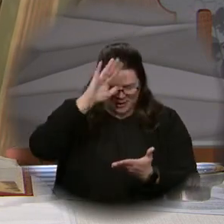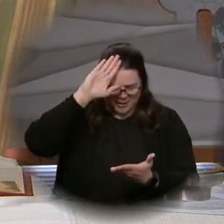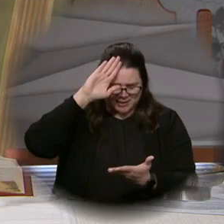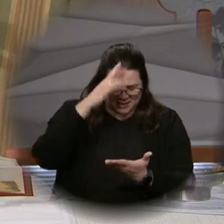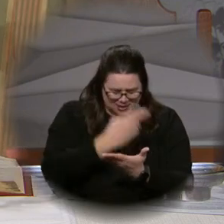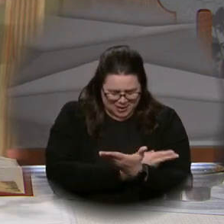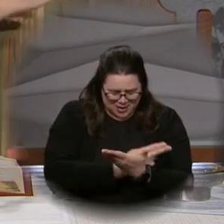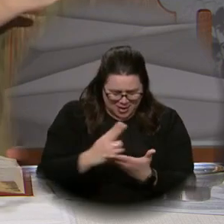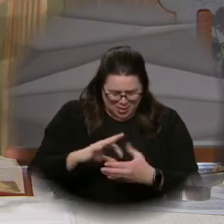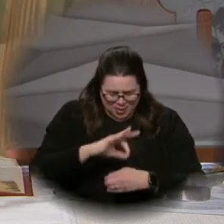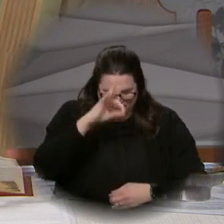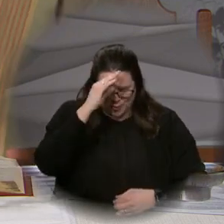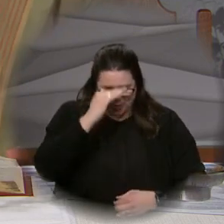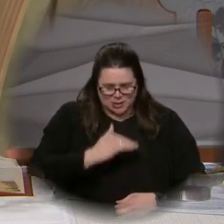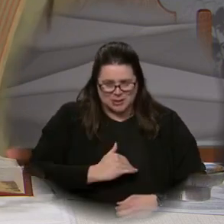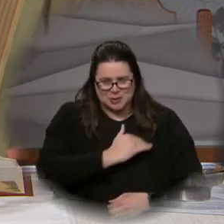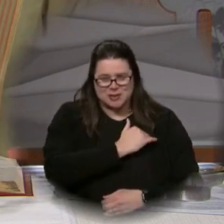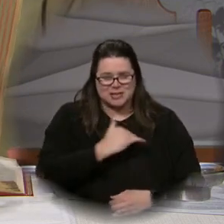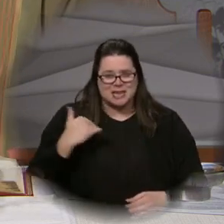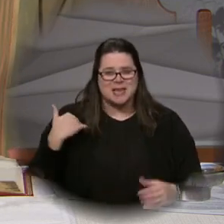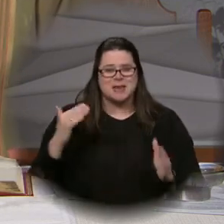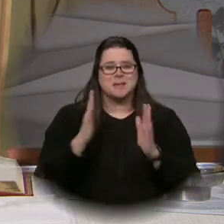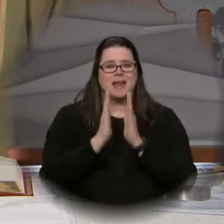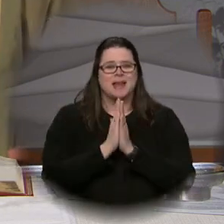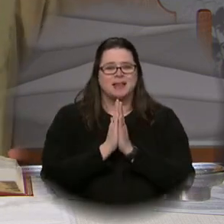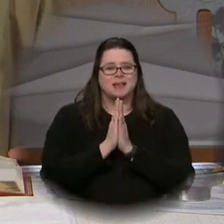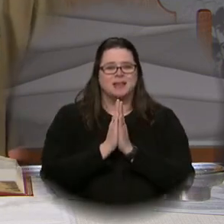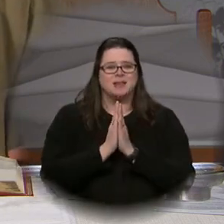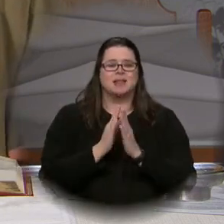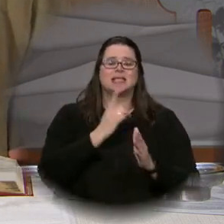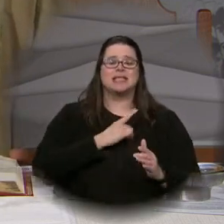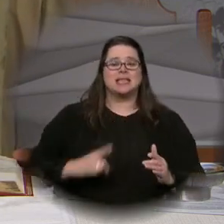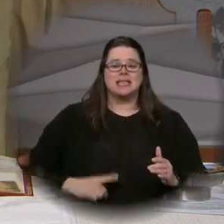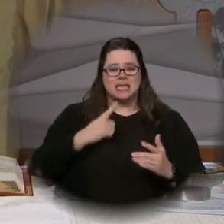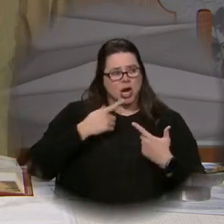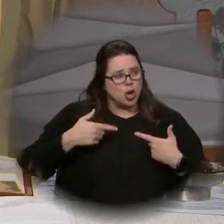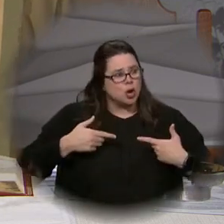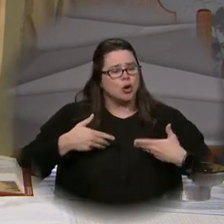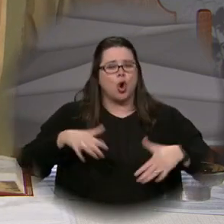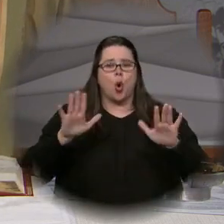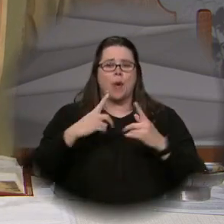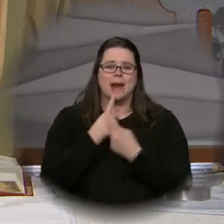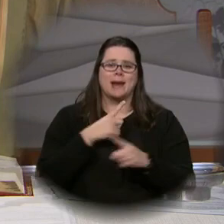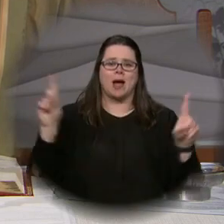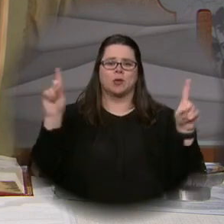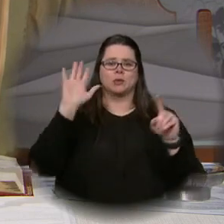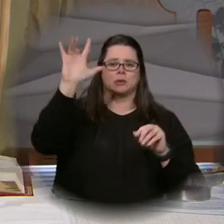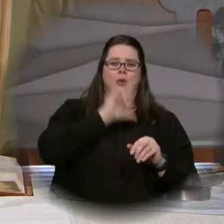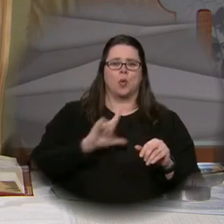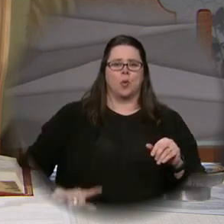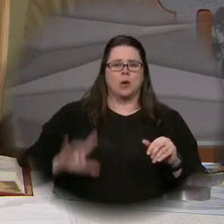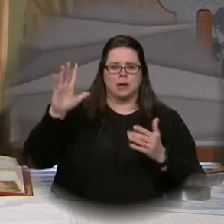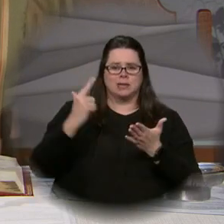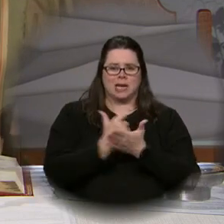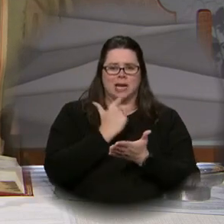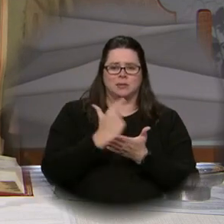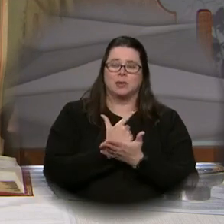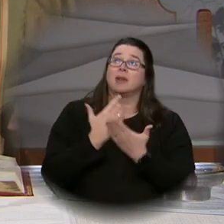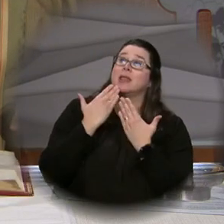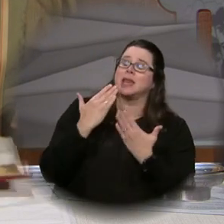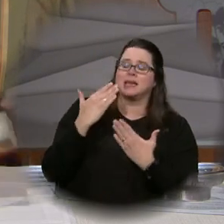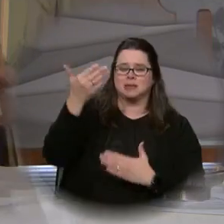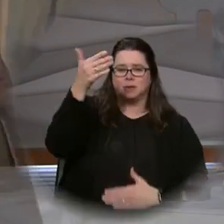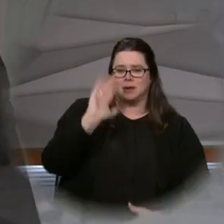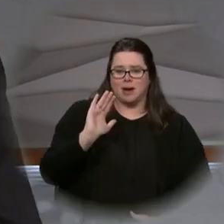Father, Son, and Holy Spirit. Amen. Go and announce the gospel of the Lord.